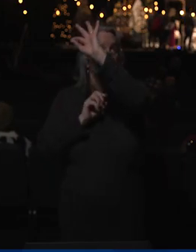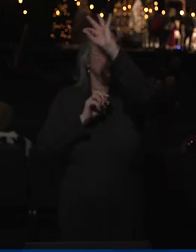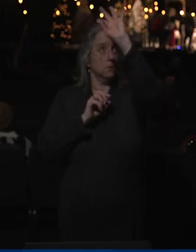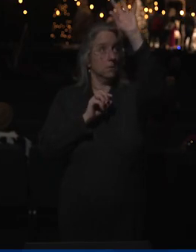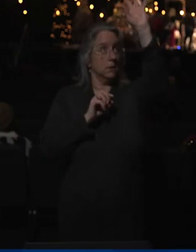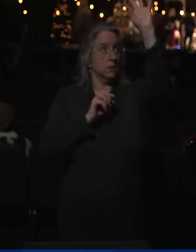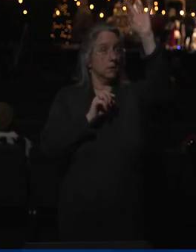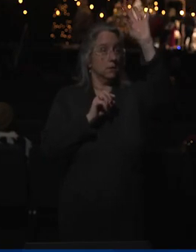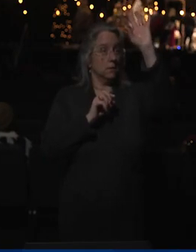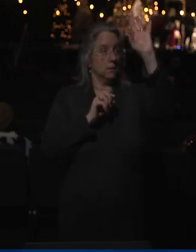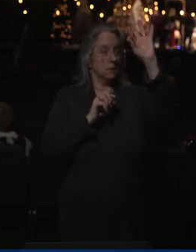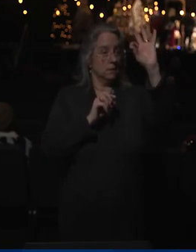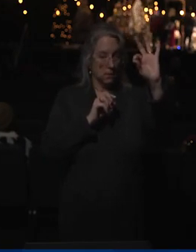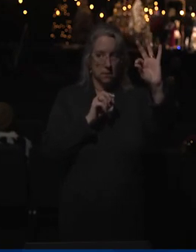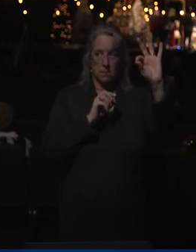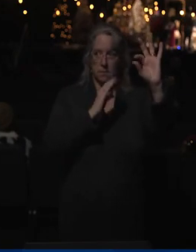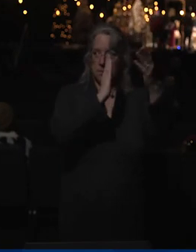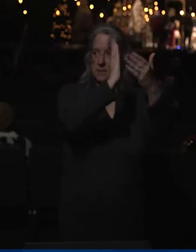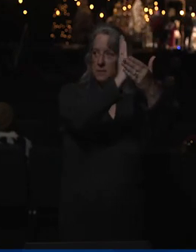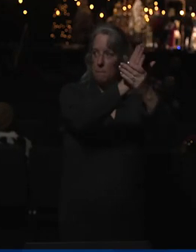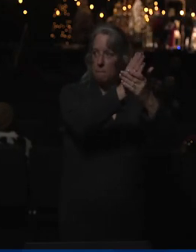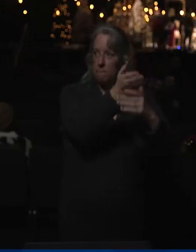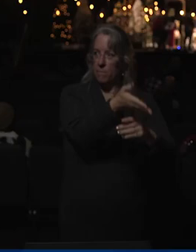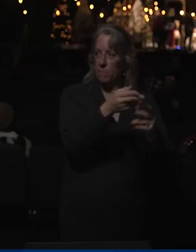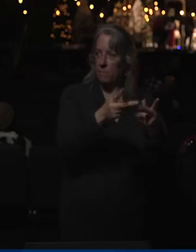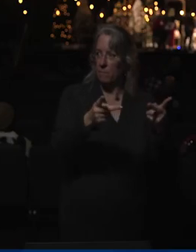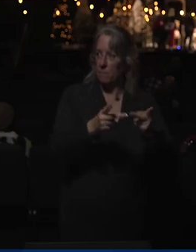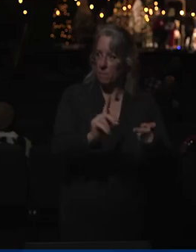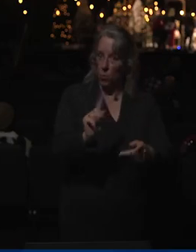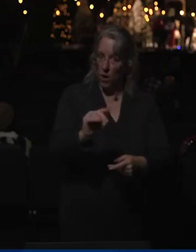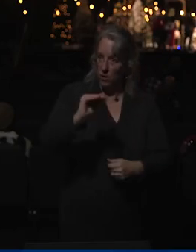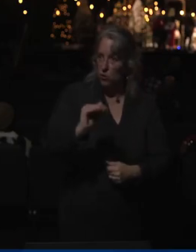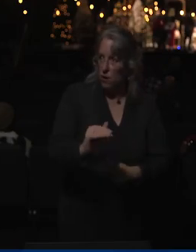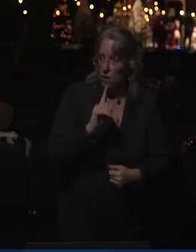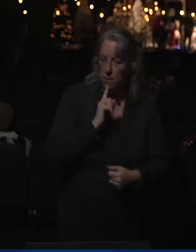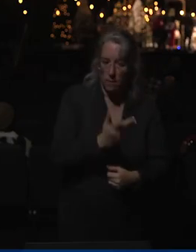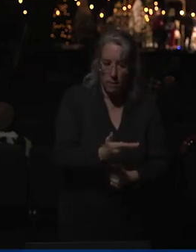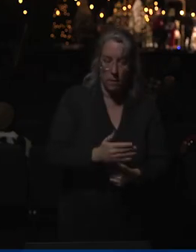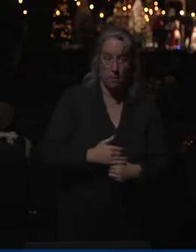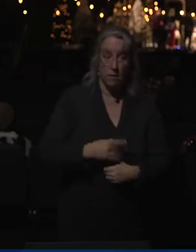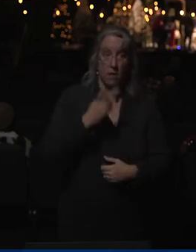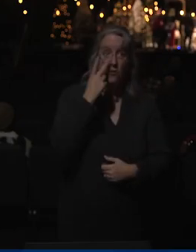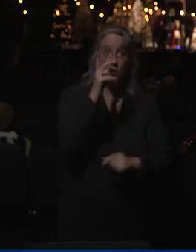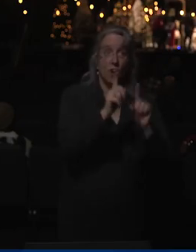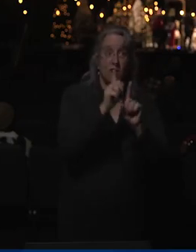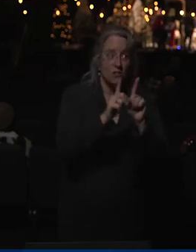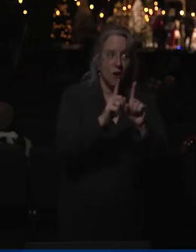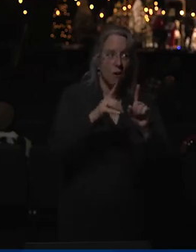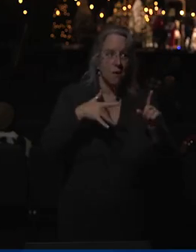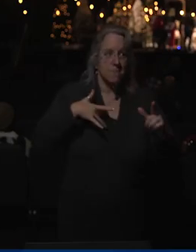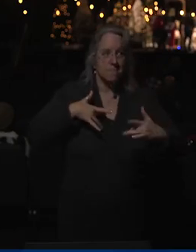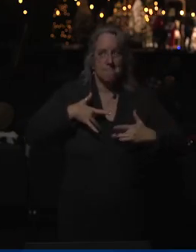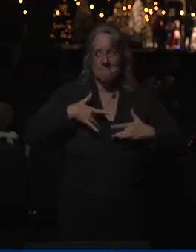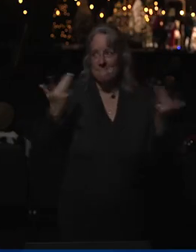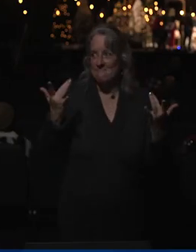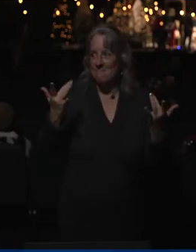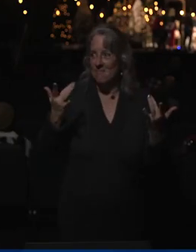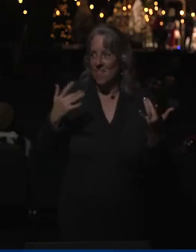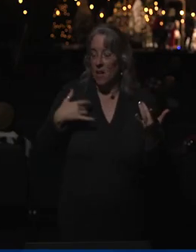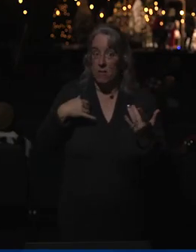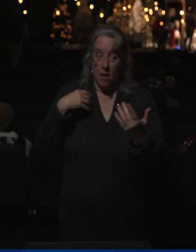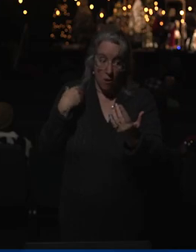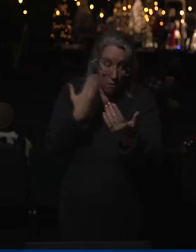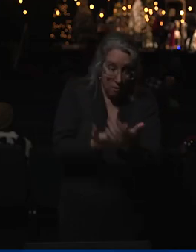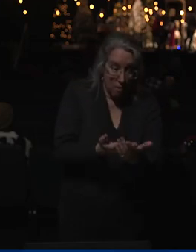where the child was. When they saw the star, they were overjoyed. On coming to the